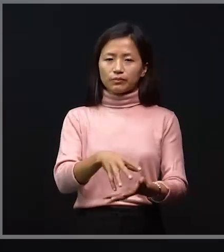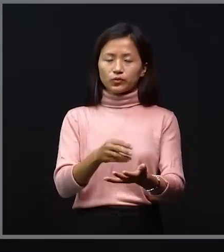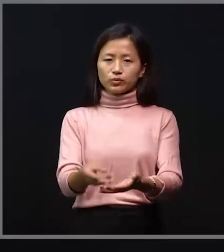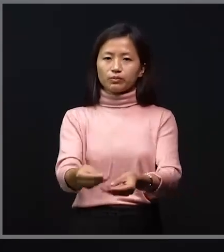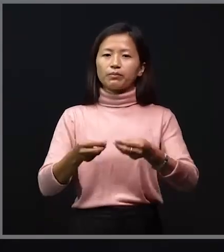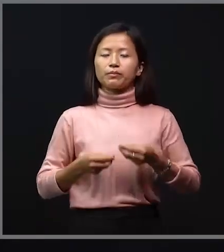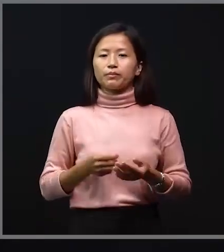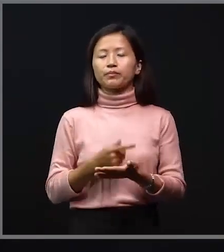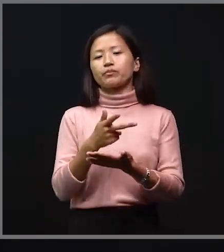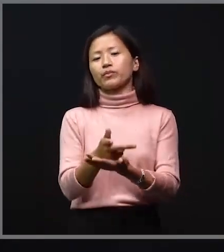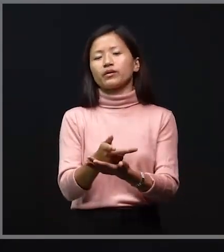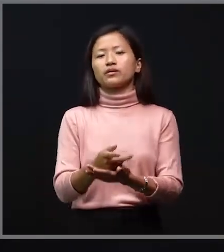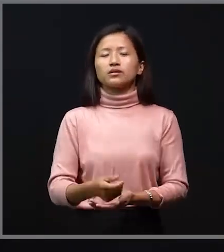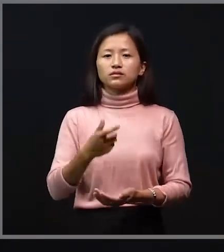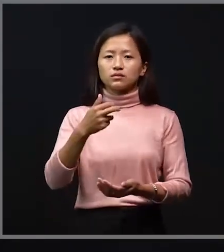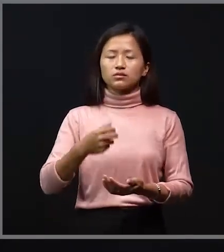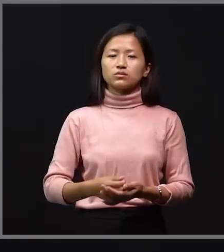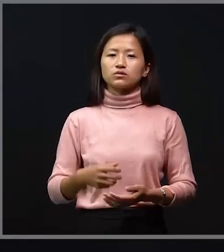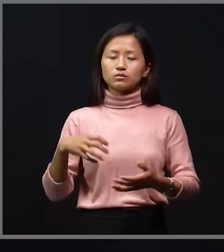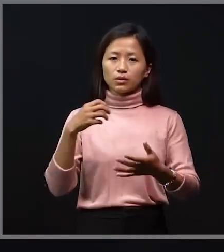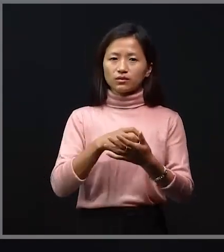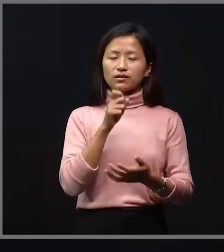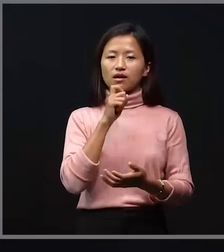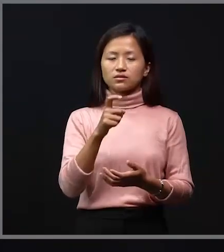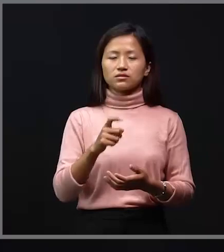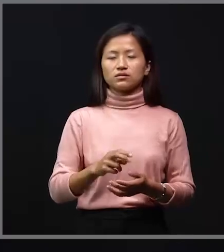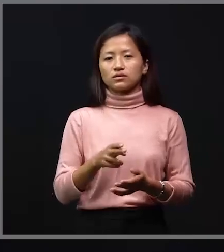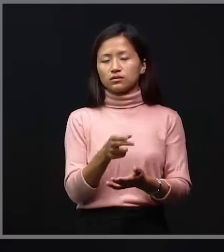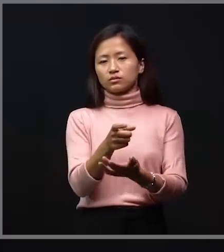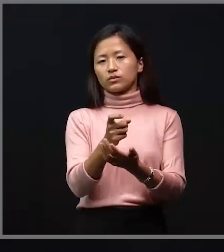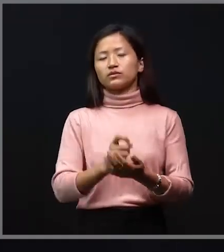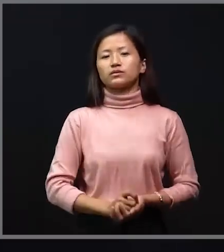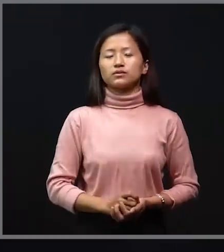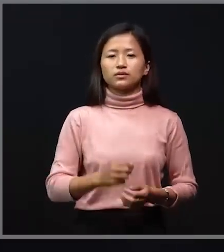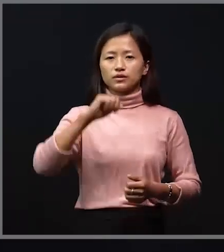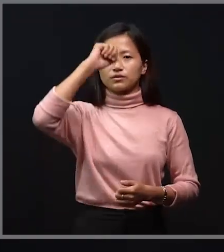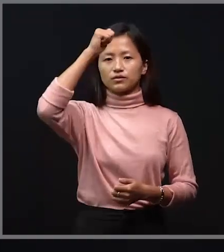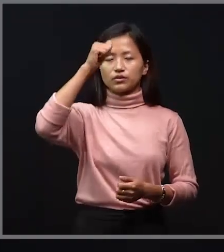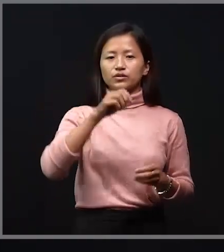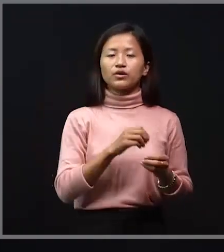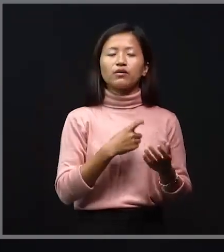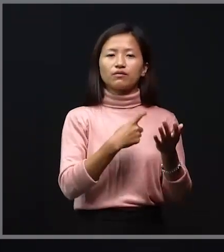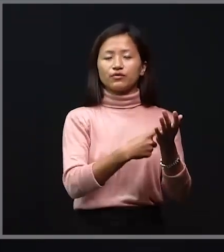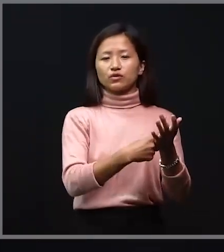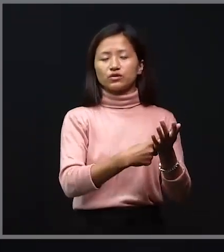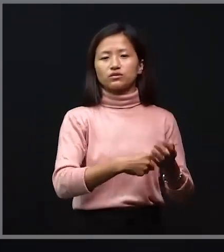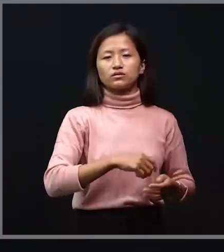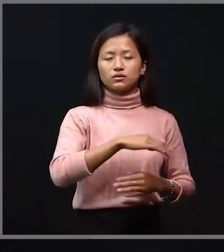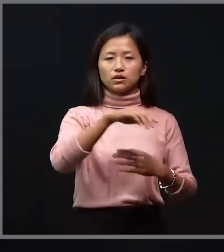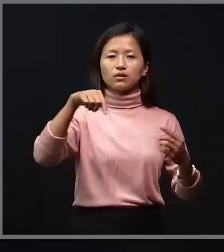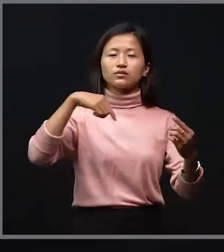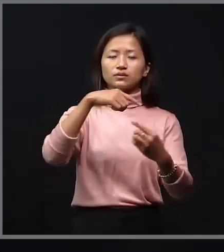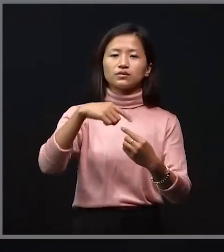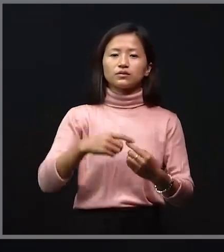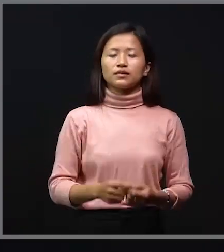those things, and they used to smuggle it into India, and they gave it to the Indian revolutionaries, and this is how